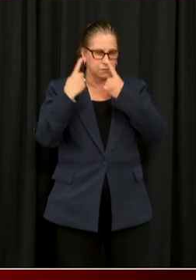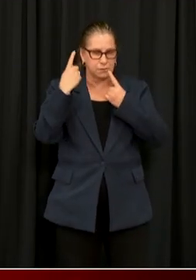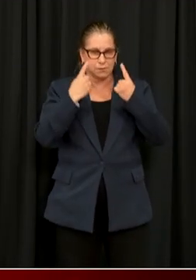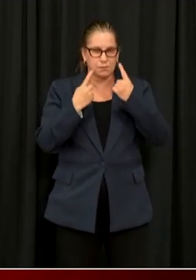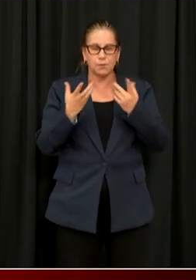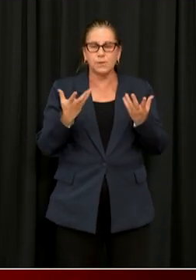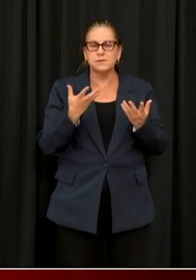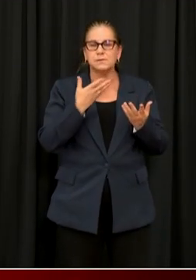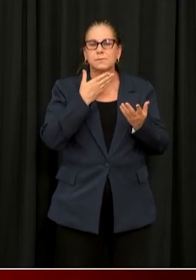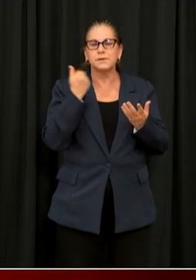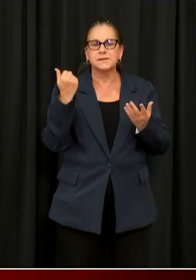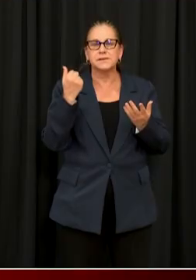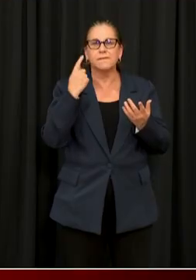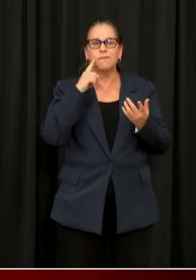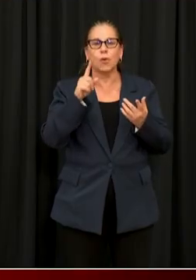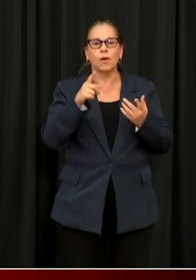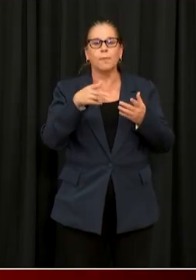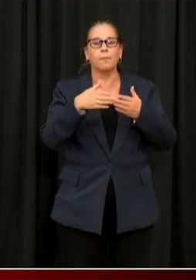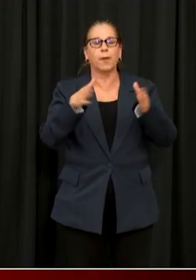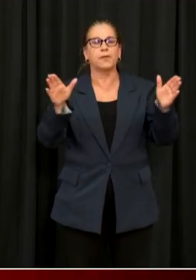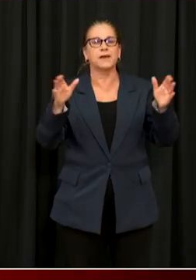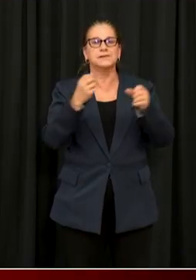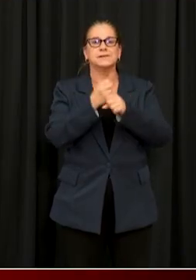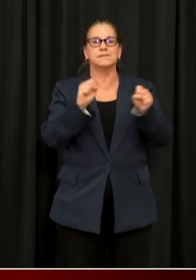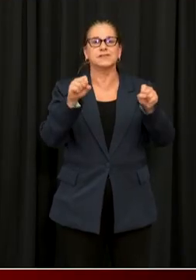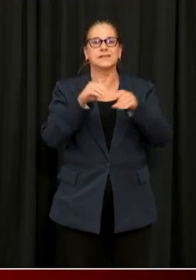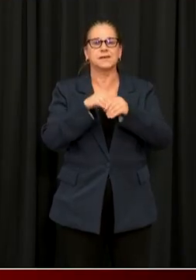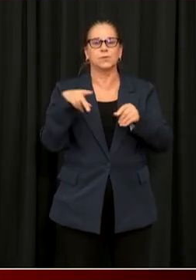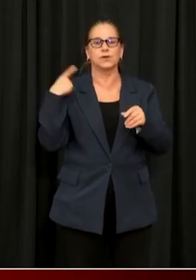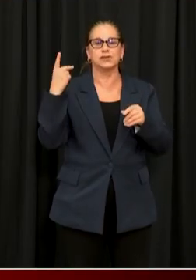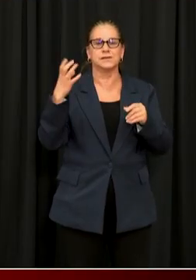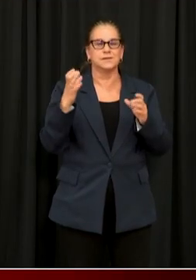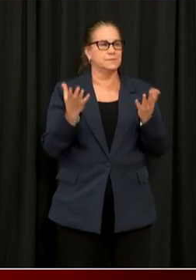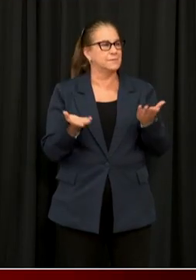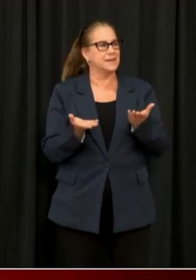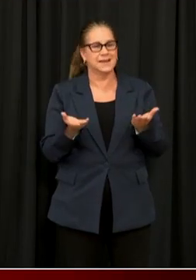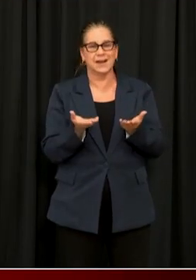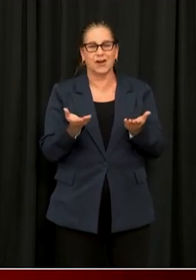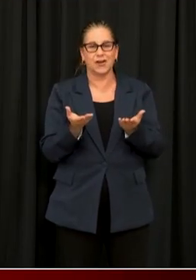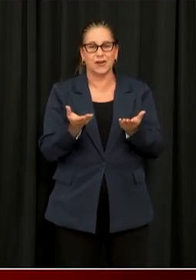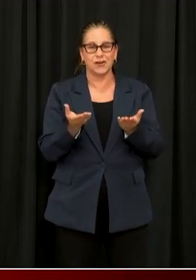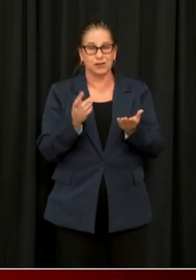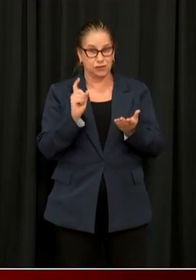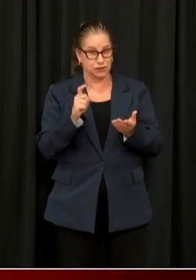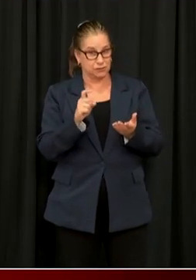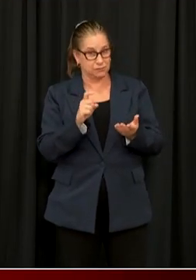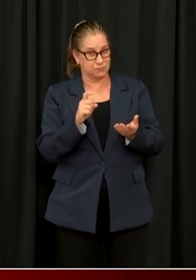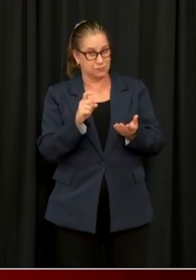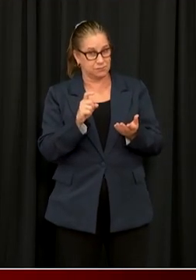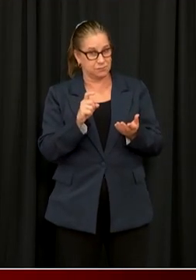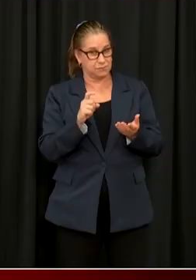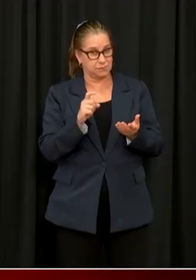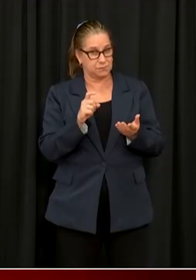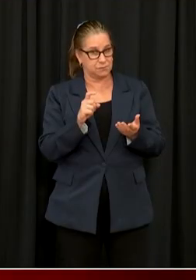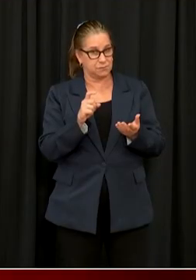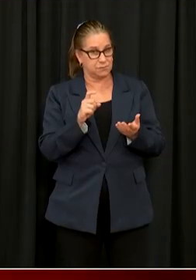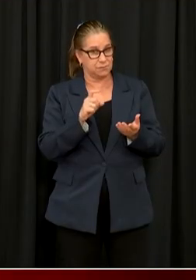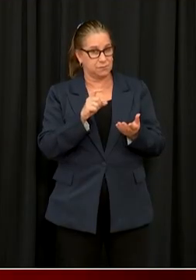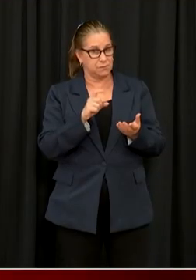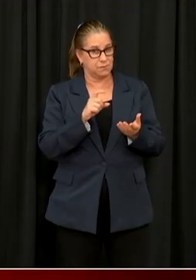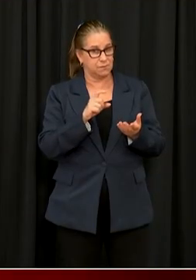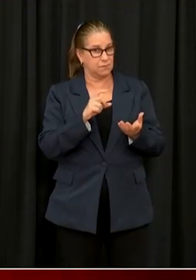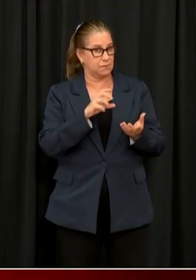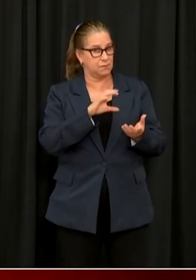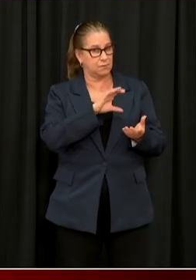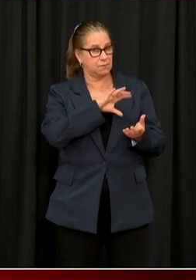and justice in the District of Columbia. So I actually think that that should be pulled out of a omnibus and carefully